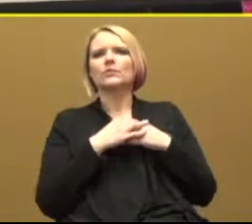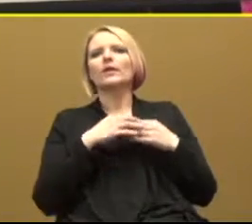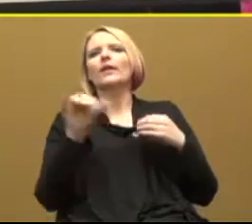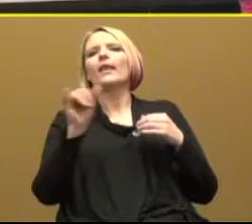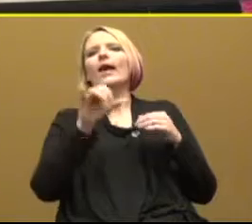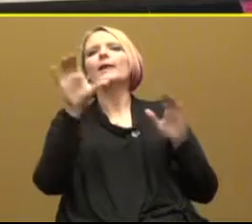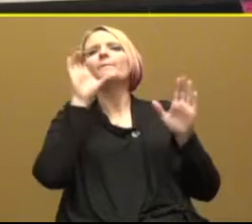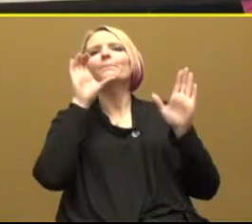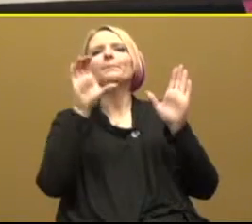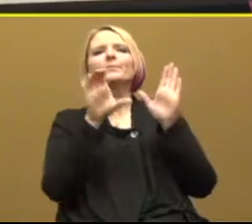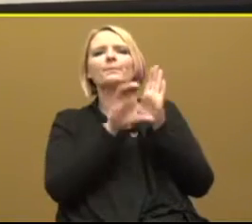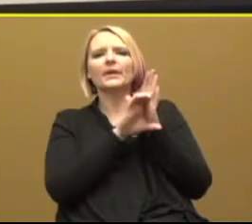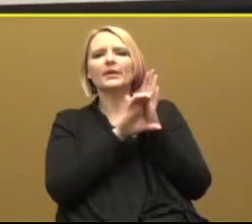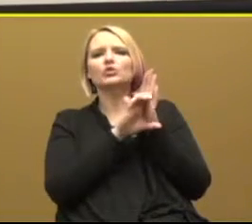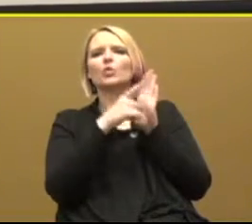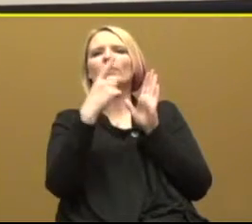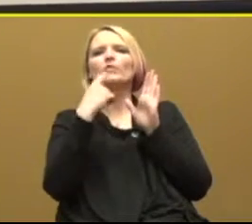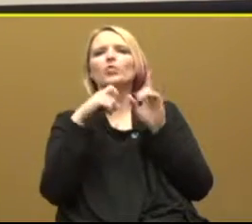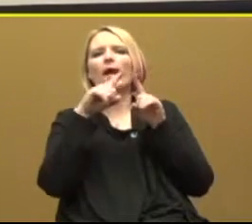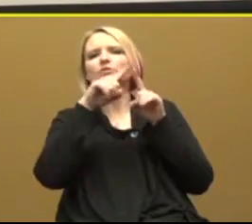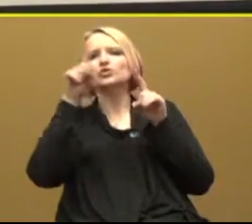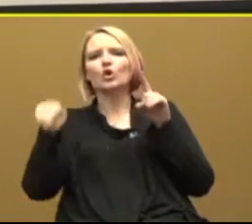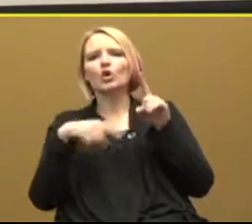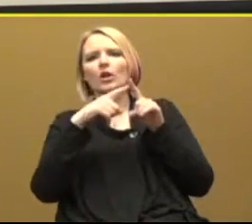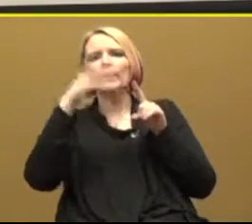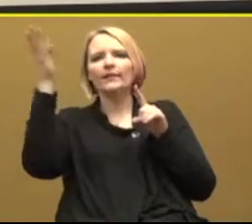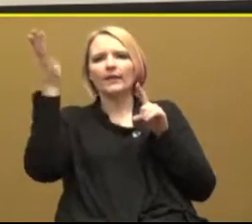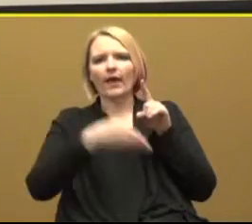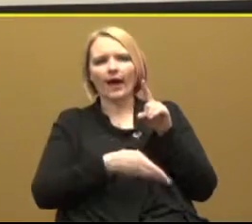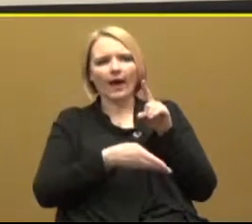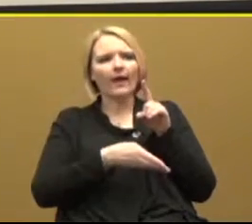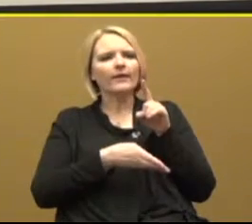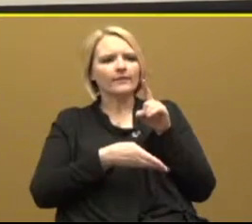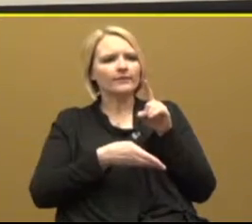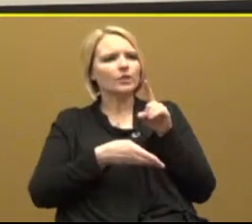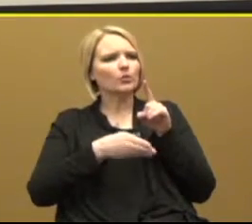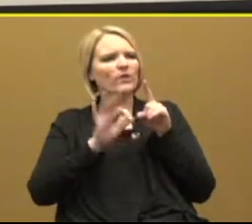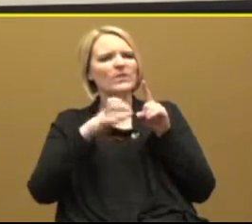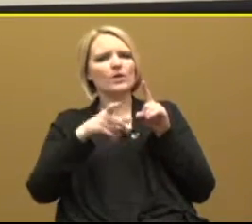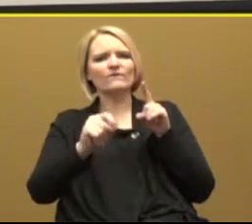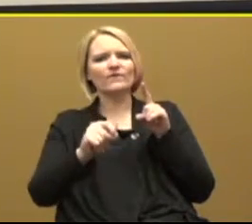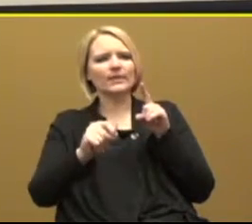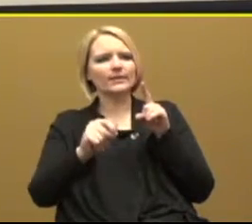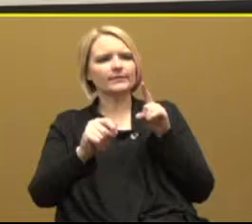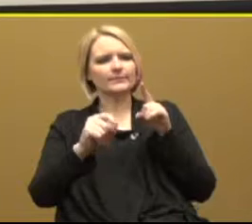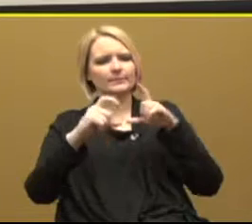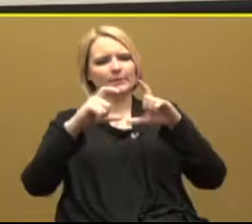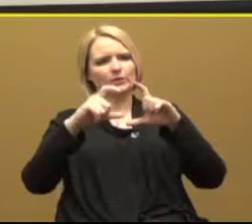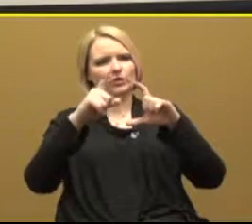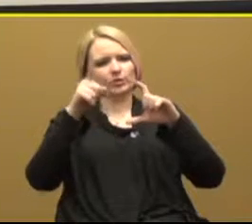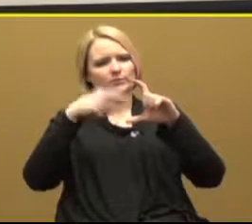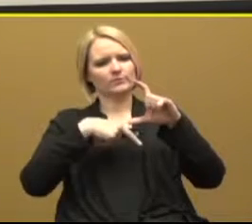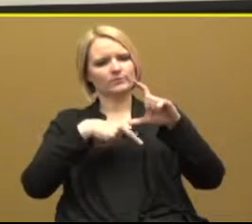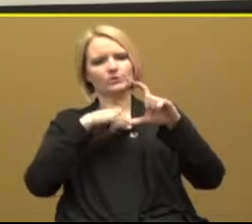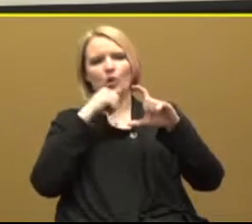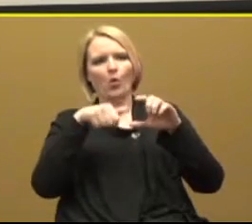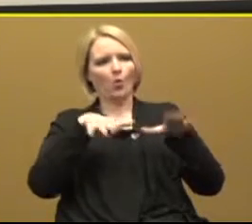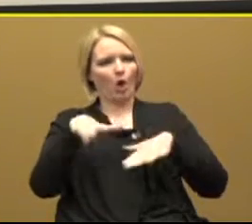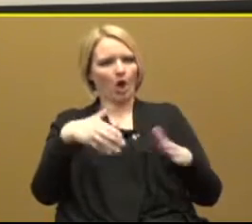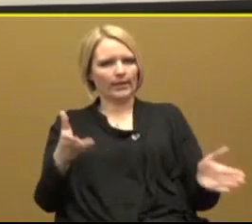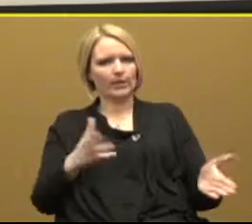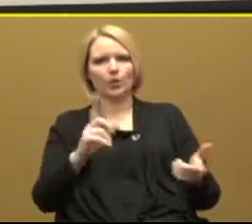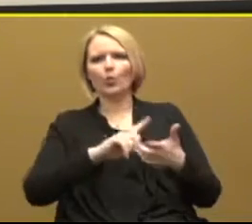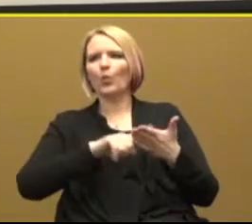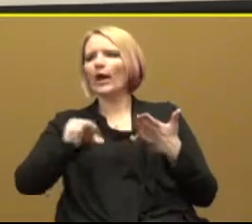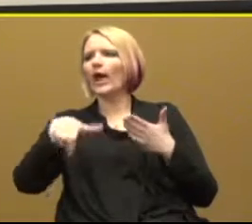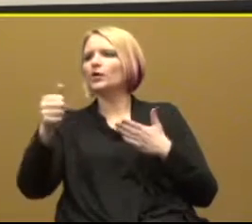Like a picture with the red circle and the line. Good. With their feet. So don't walk over here. What